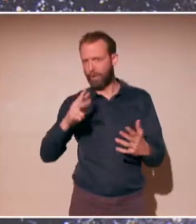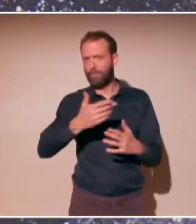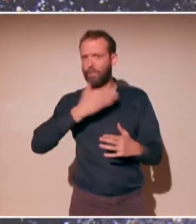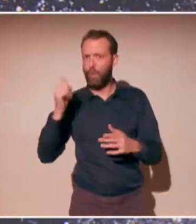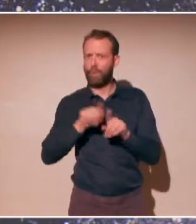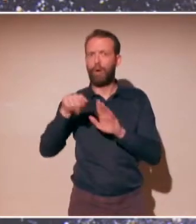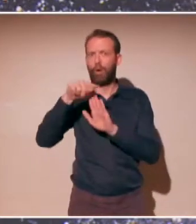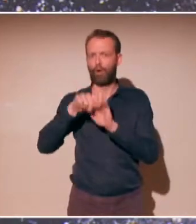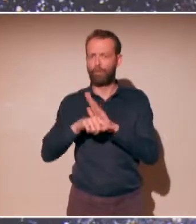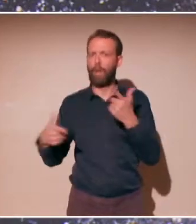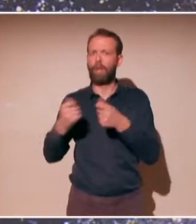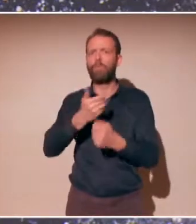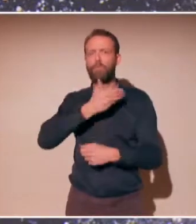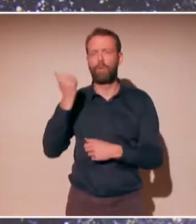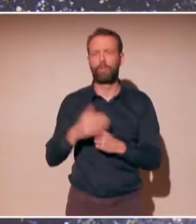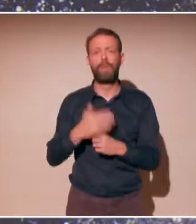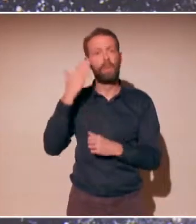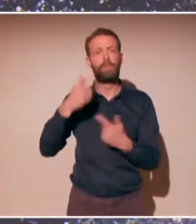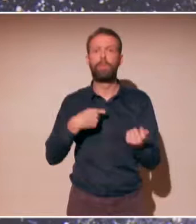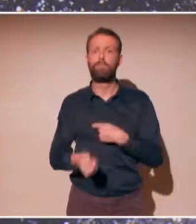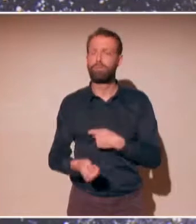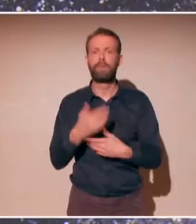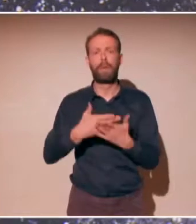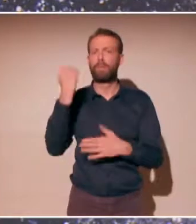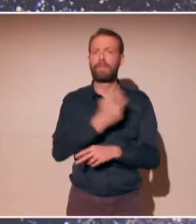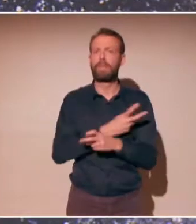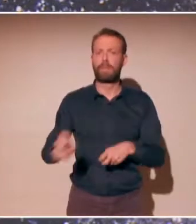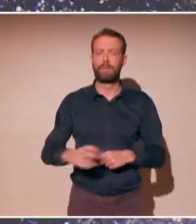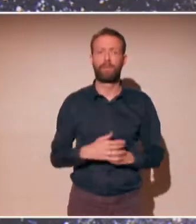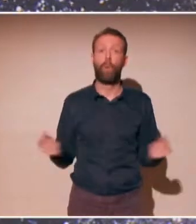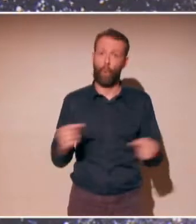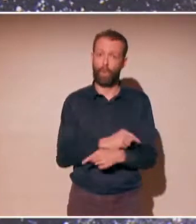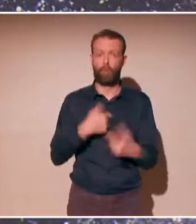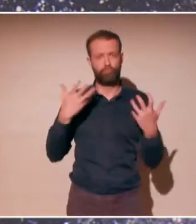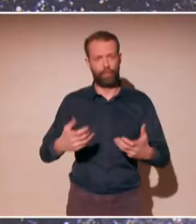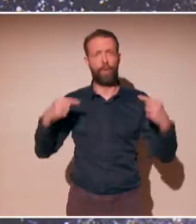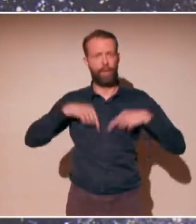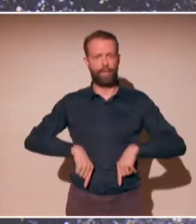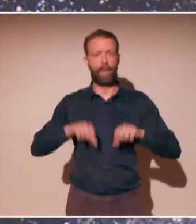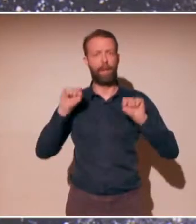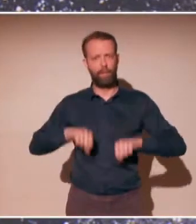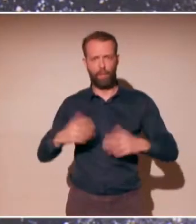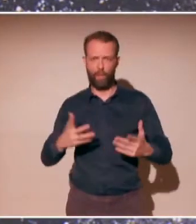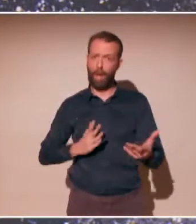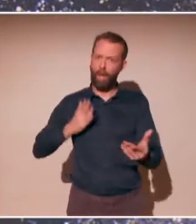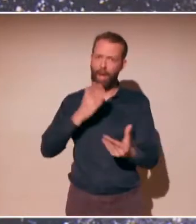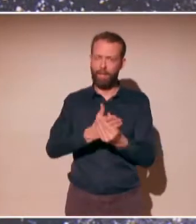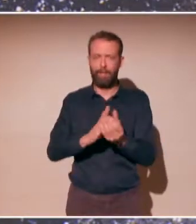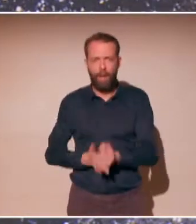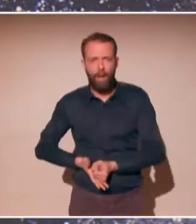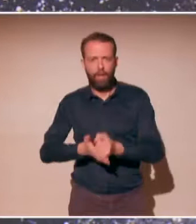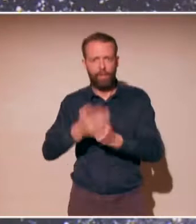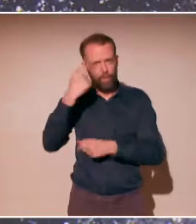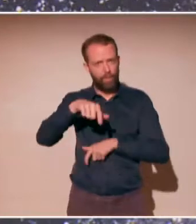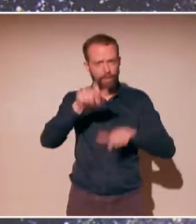evolutions by adapting or not adapting sufficiently our regulation. That would be the worst thing to do. So I'd like the exact opposite of that. I